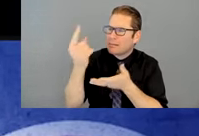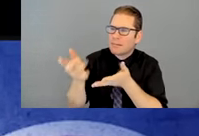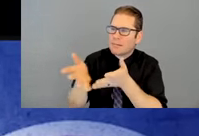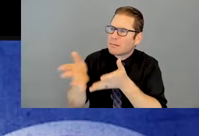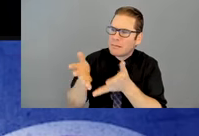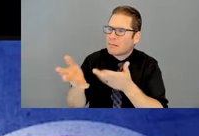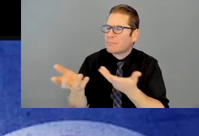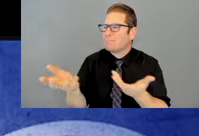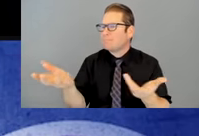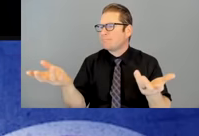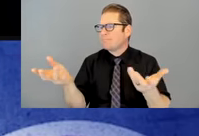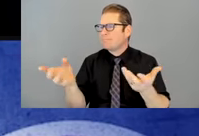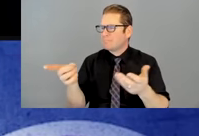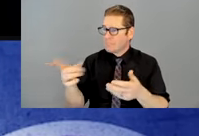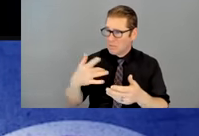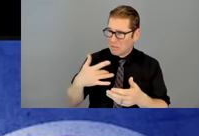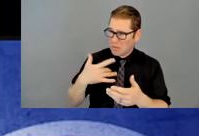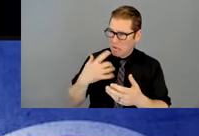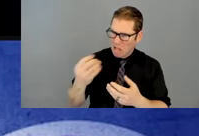Help me understand